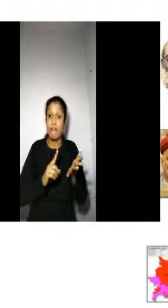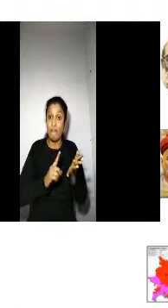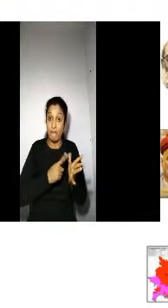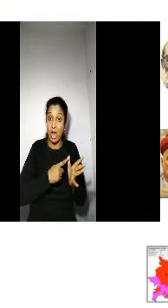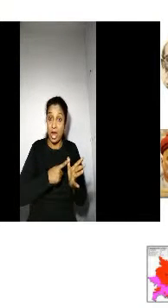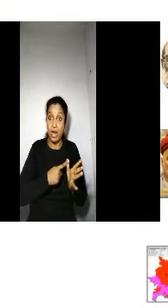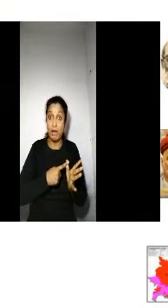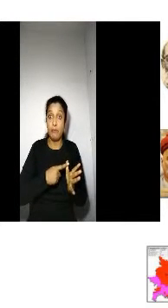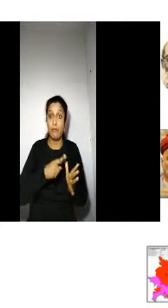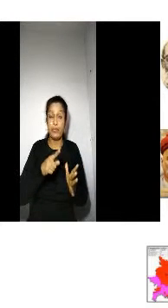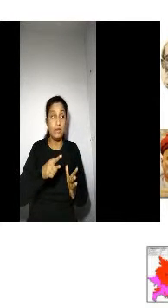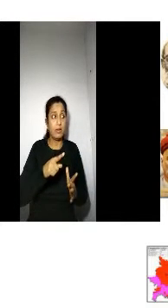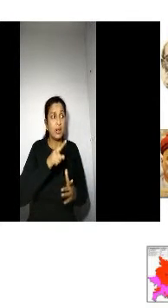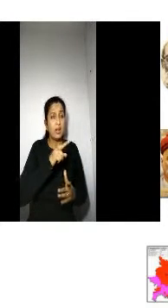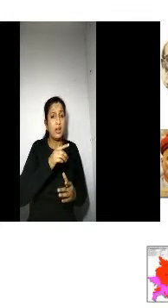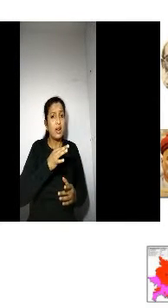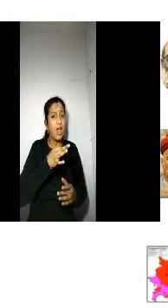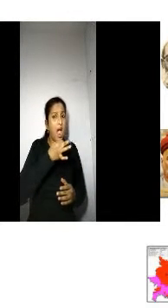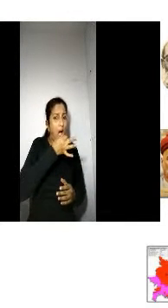providing good